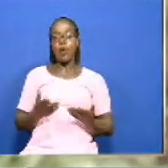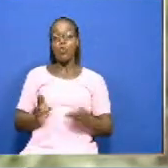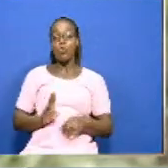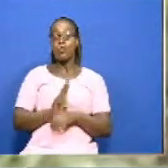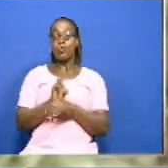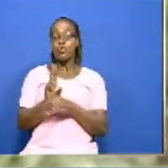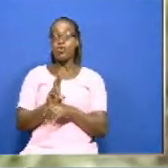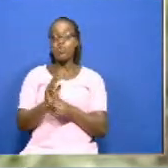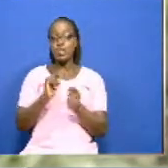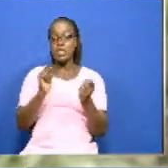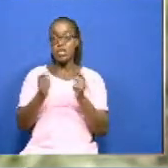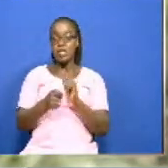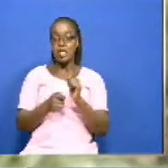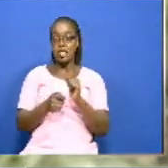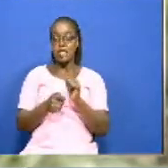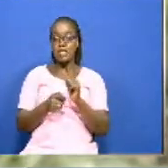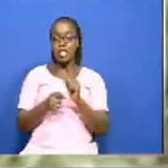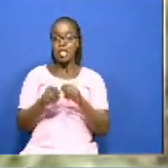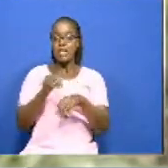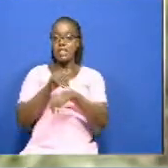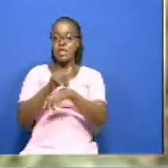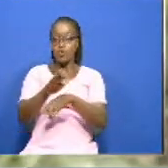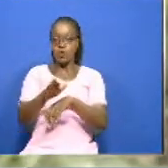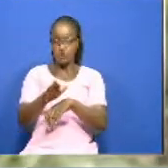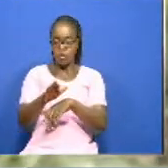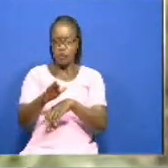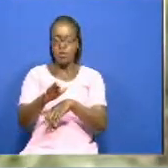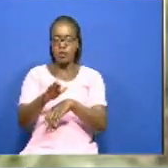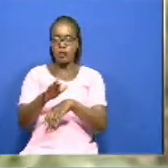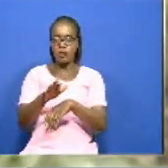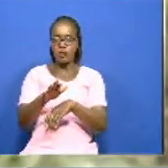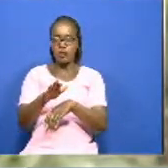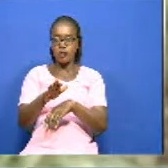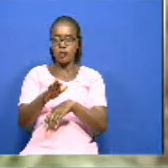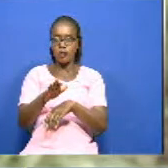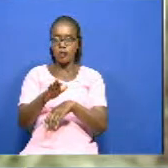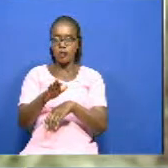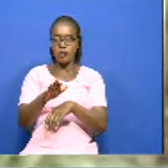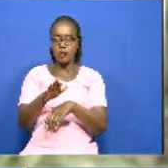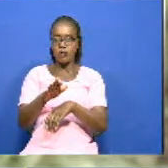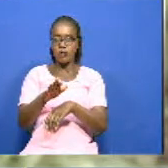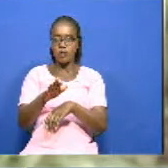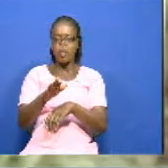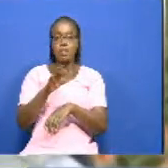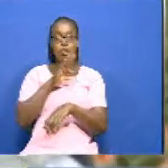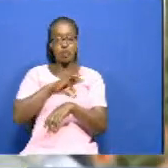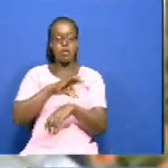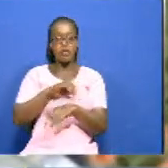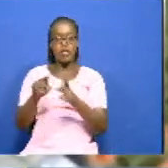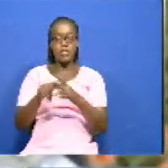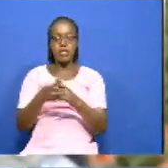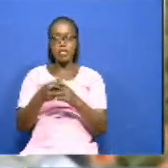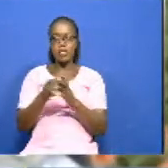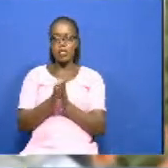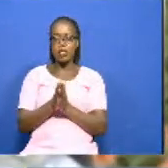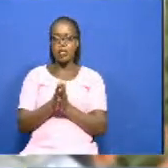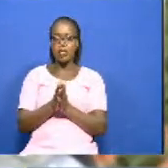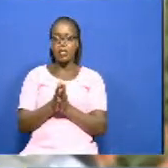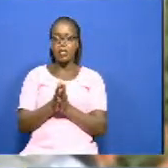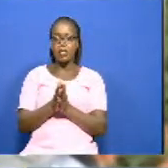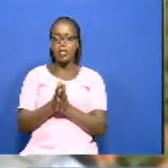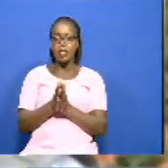wanaisaidia ile hasara ambayo inaletwa na that particular thing ileta faida sasa. We live in a